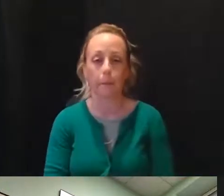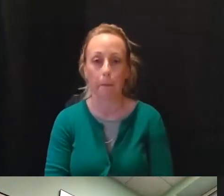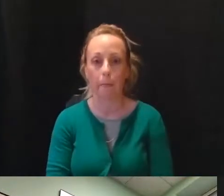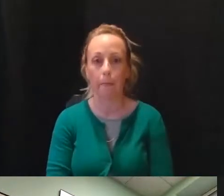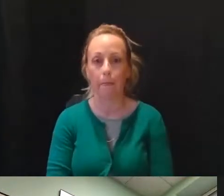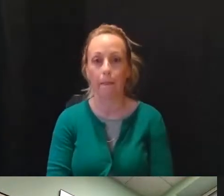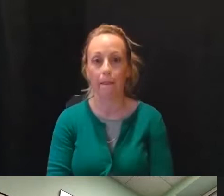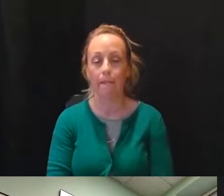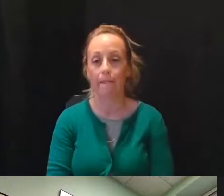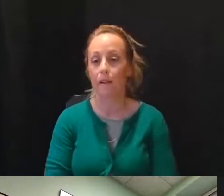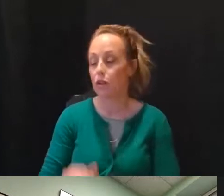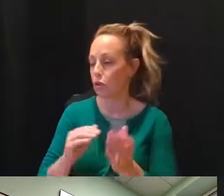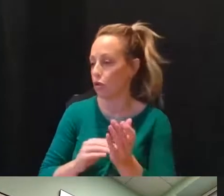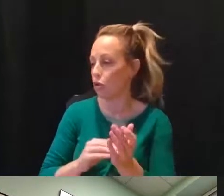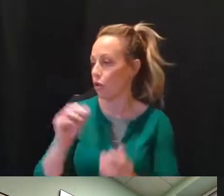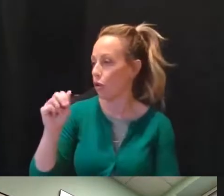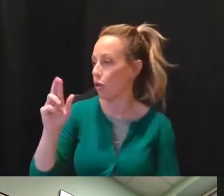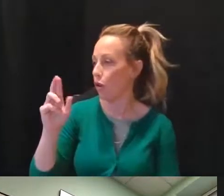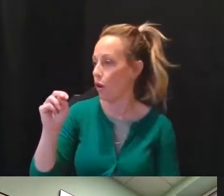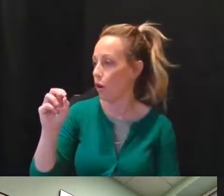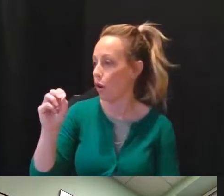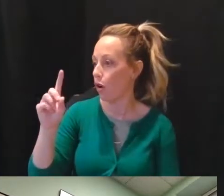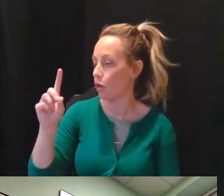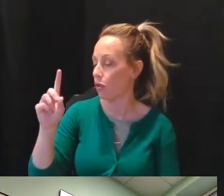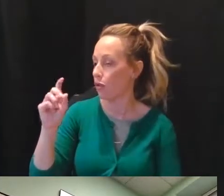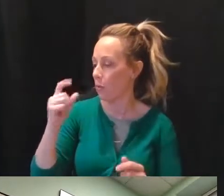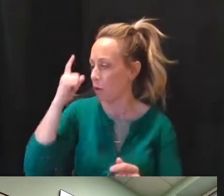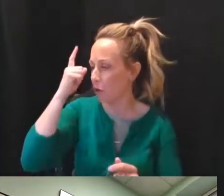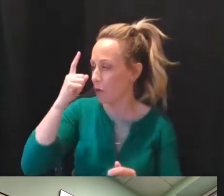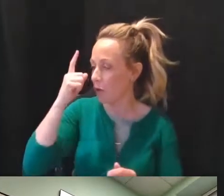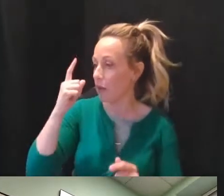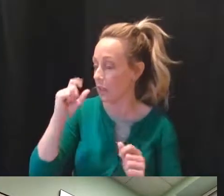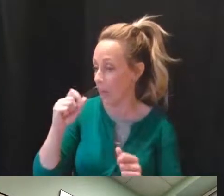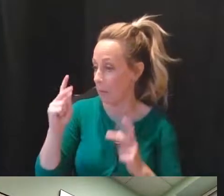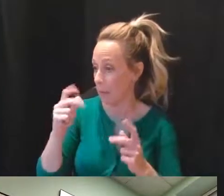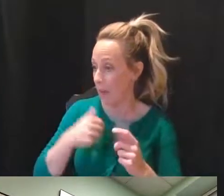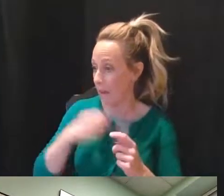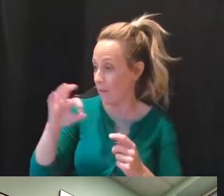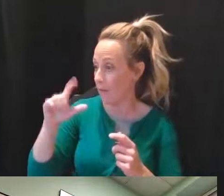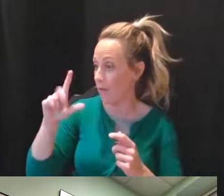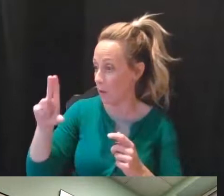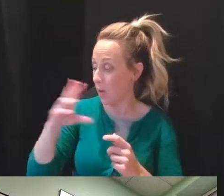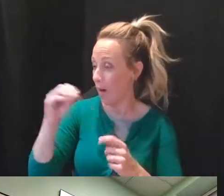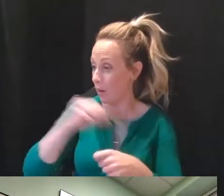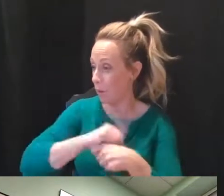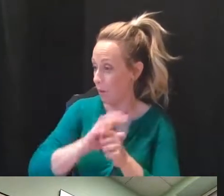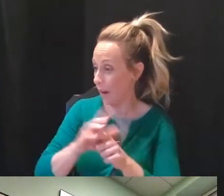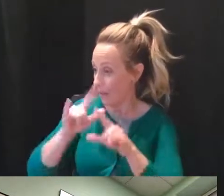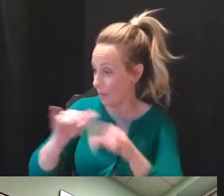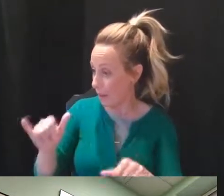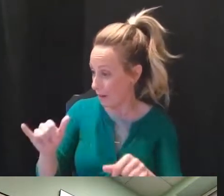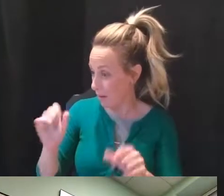Dr. Arnold, can you speak to, are individuals able to have the flu and COVID-19 at the same time? Is this something that we anticipate